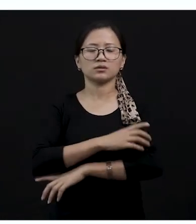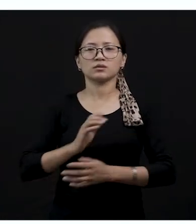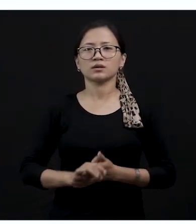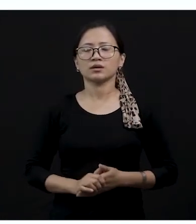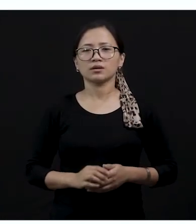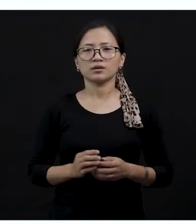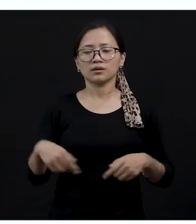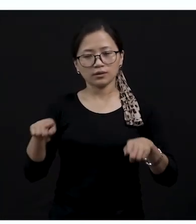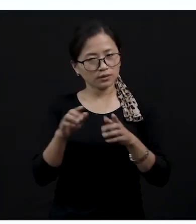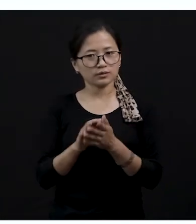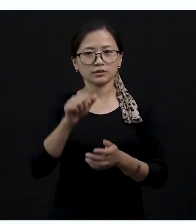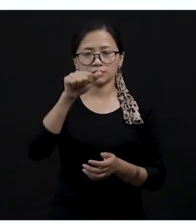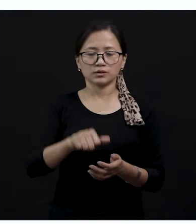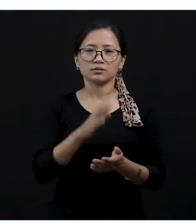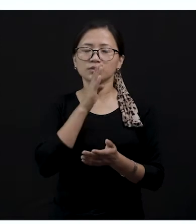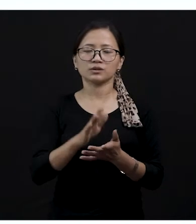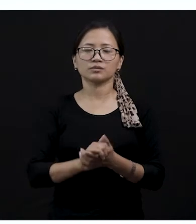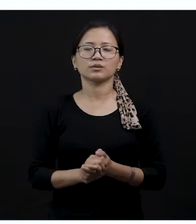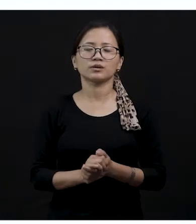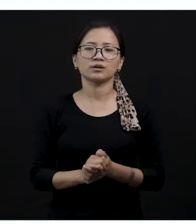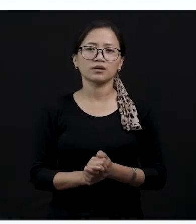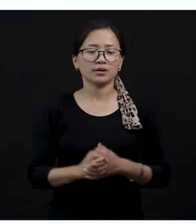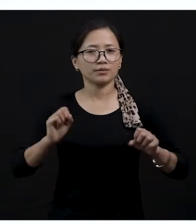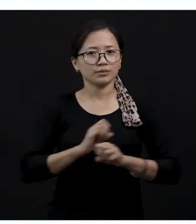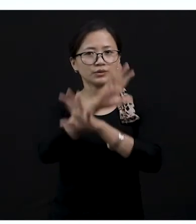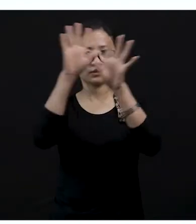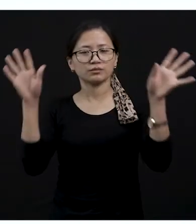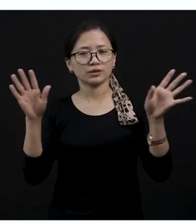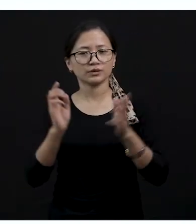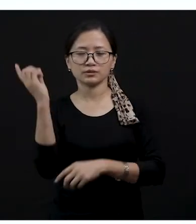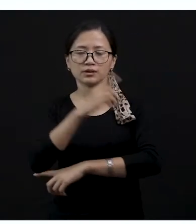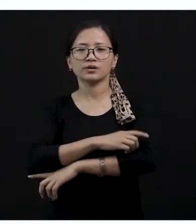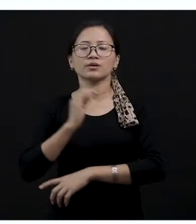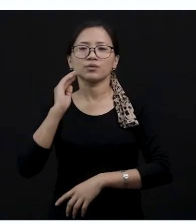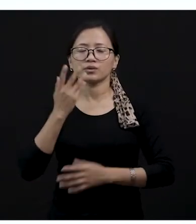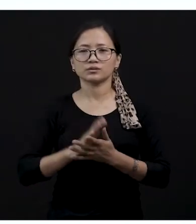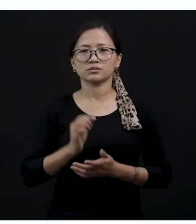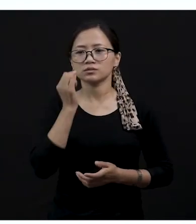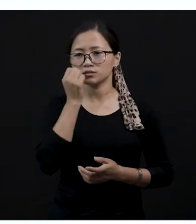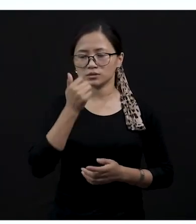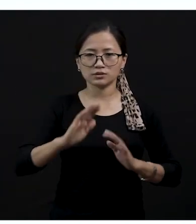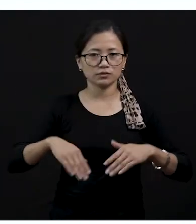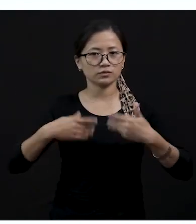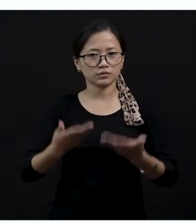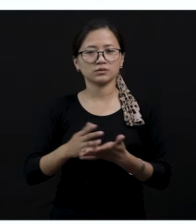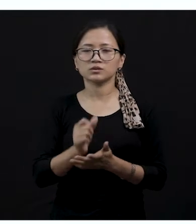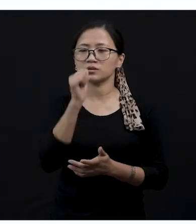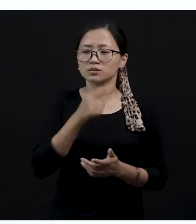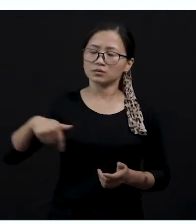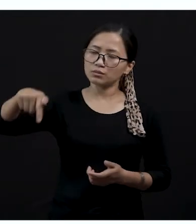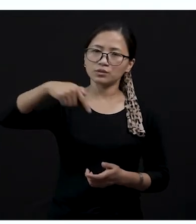became a bright and merry day when Daddy fell into the pond. Everything came back to life, okay? This poem is all